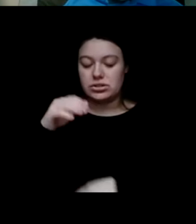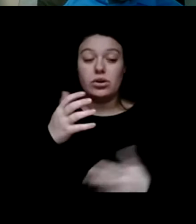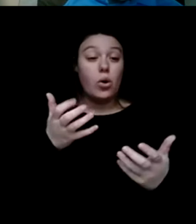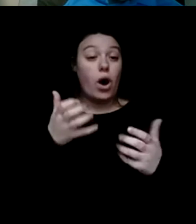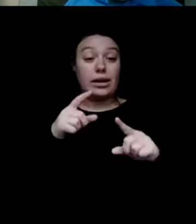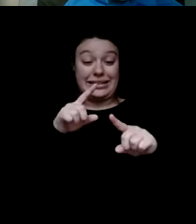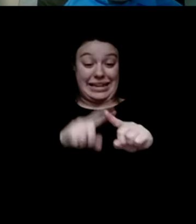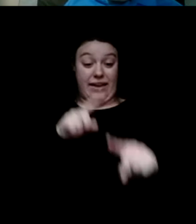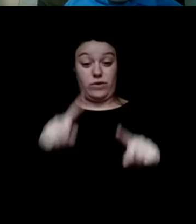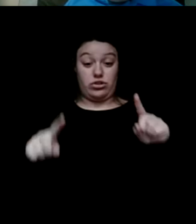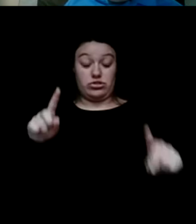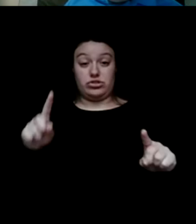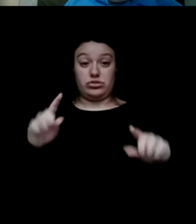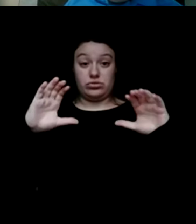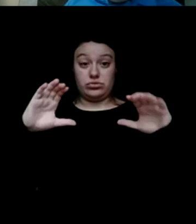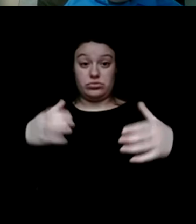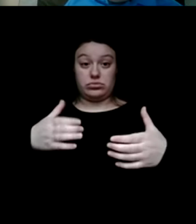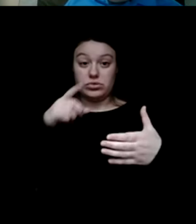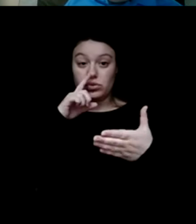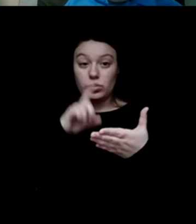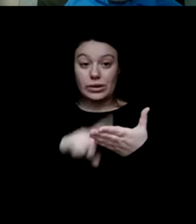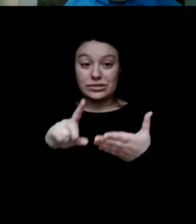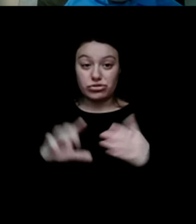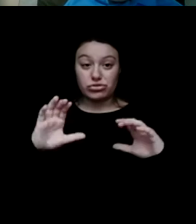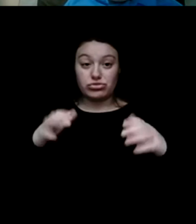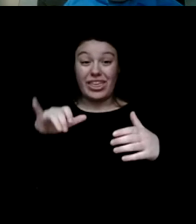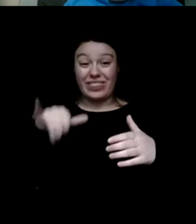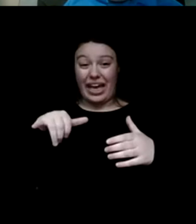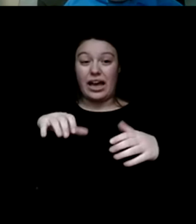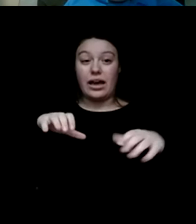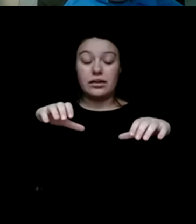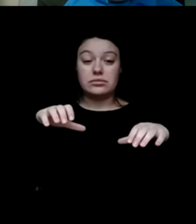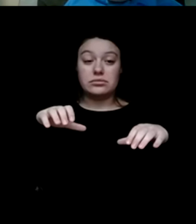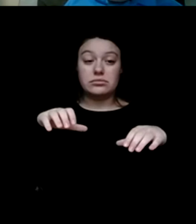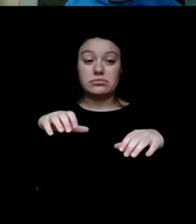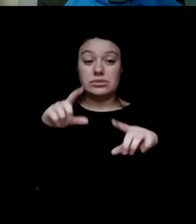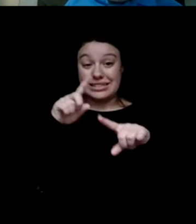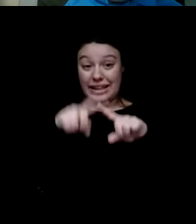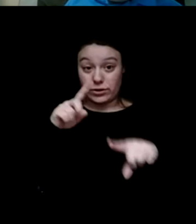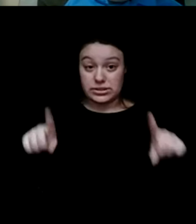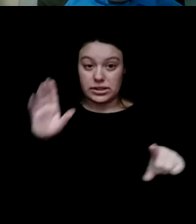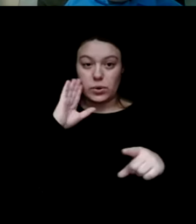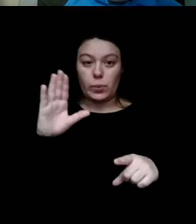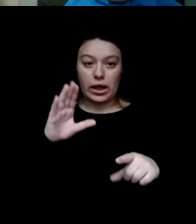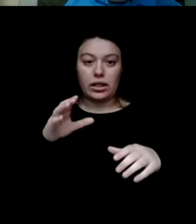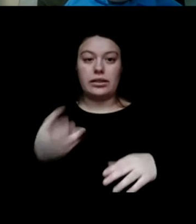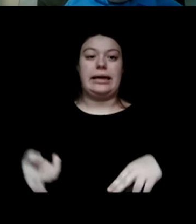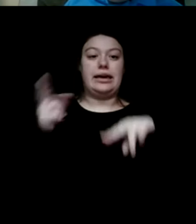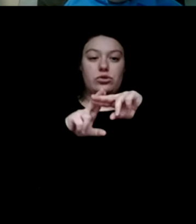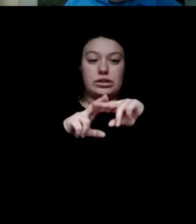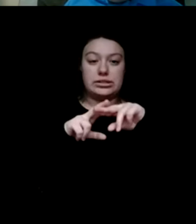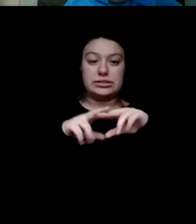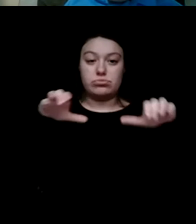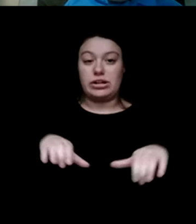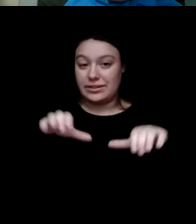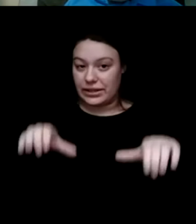that diversity enhances the productivity? And I think that's something that's very, very important. And I think one of the